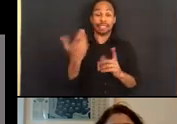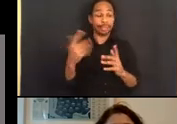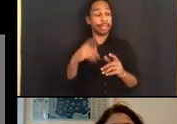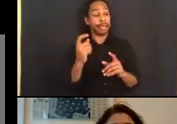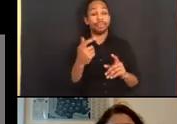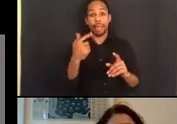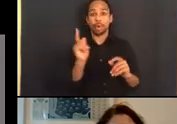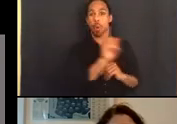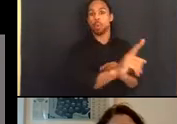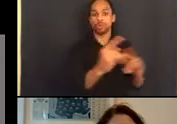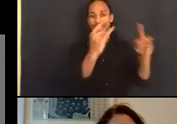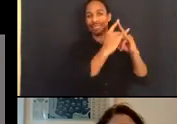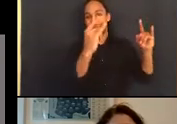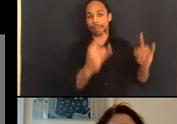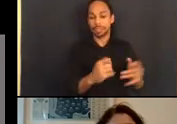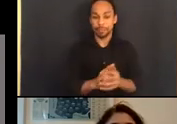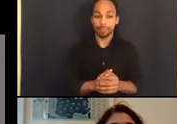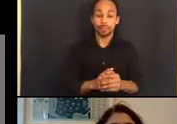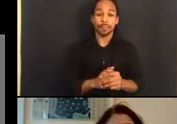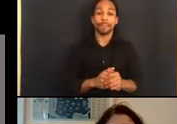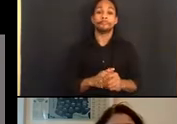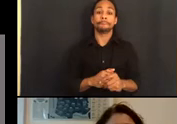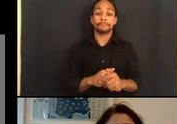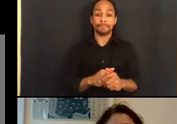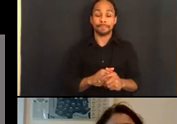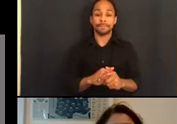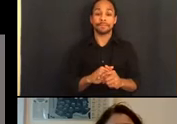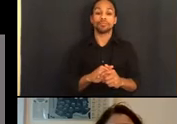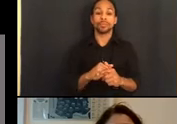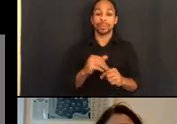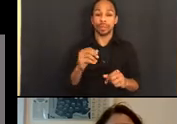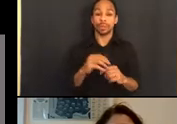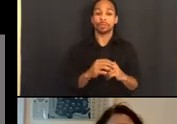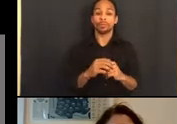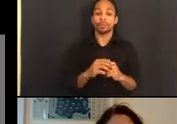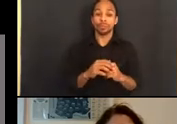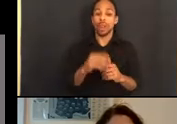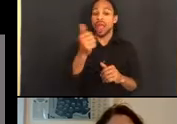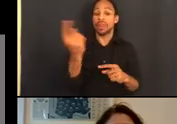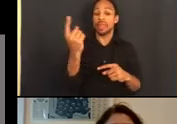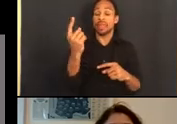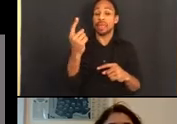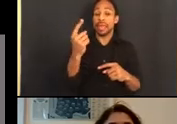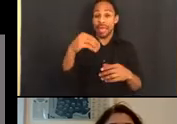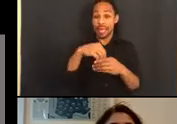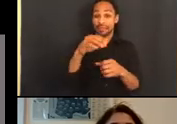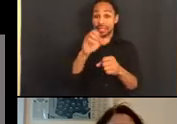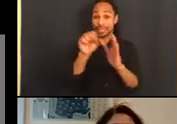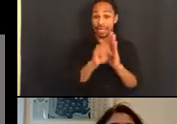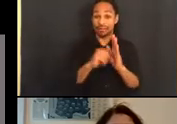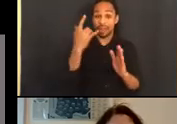5,000 youth who are incarcerated. And if we look nationally across the United States, on any given day, there